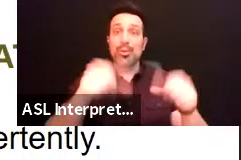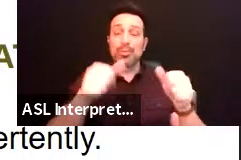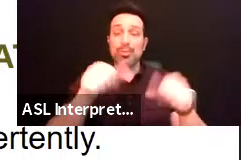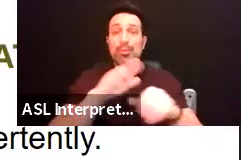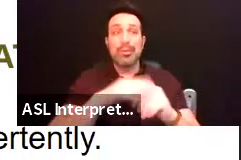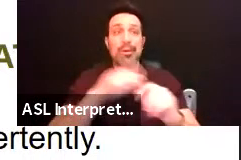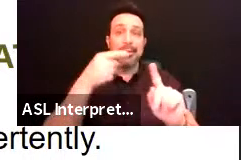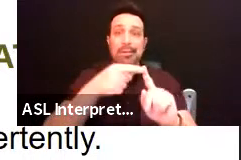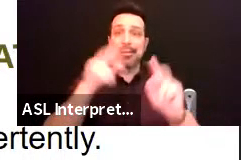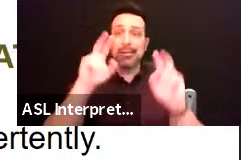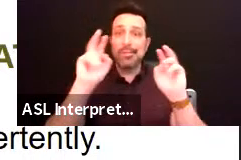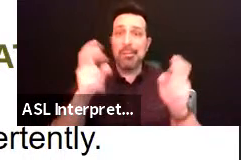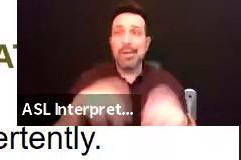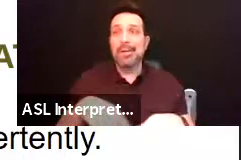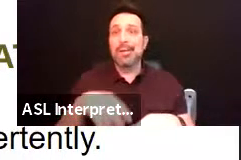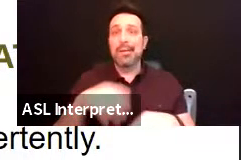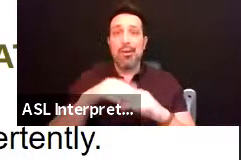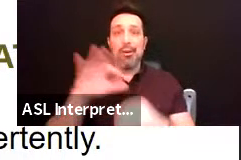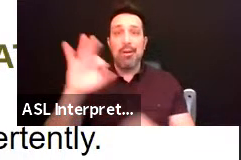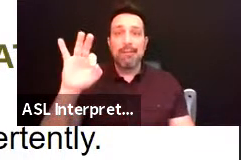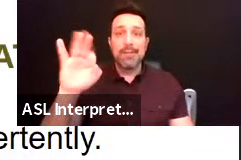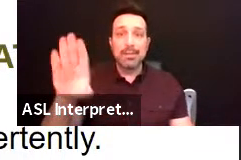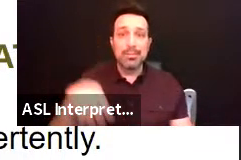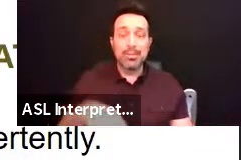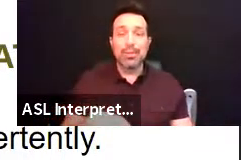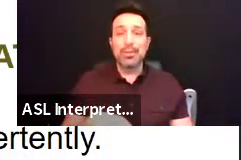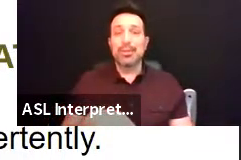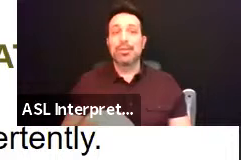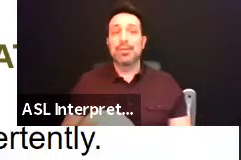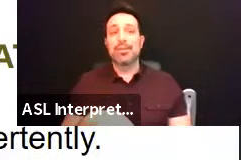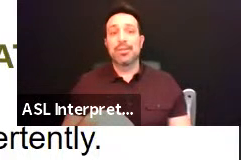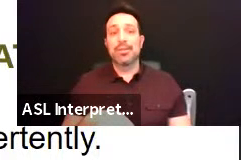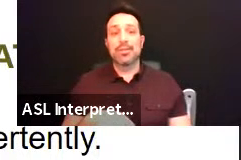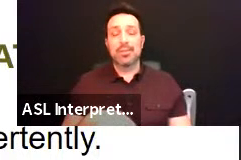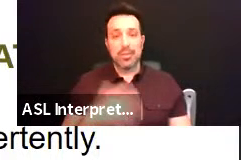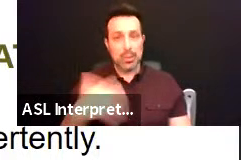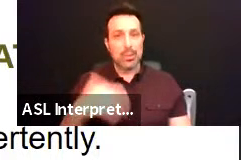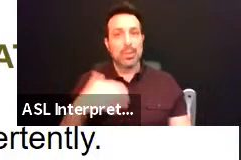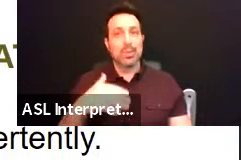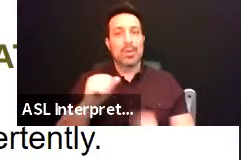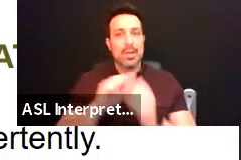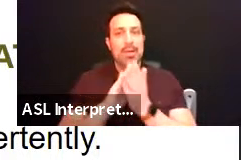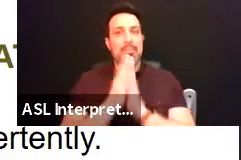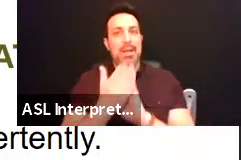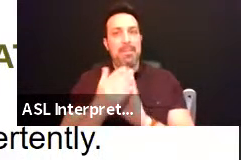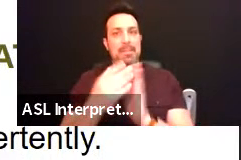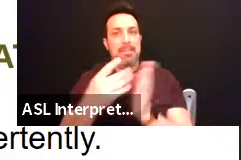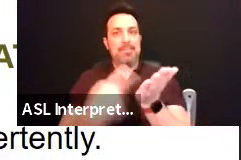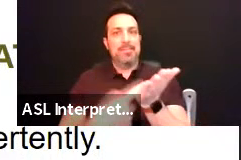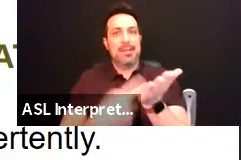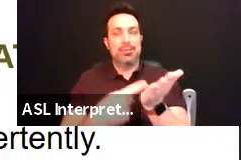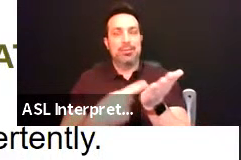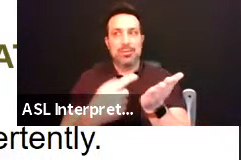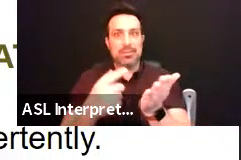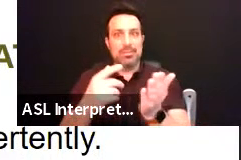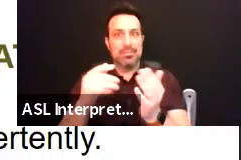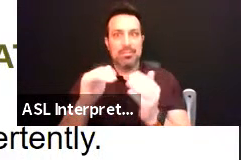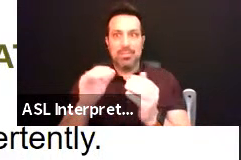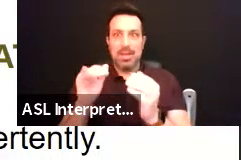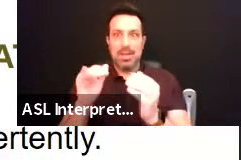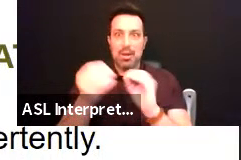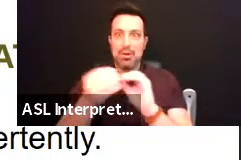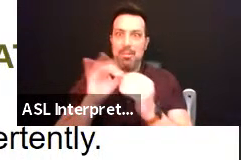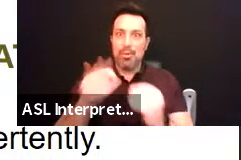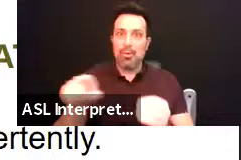particular topic on Facebook, then it can start to be a discussion of a quorum of the